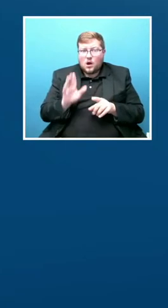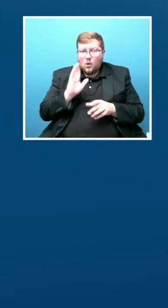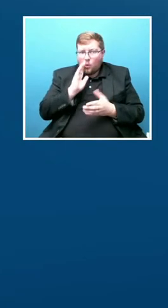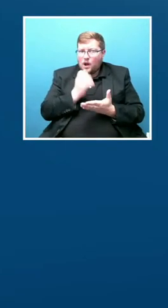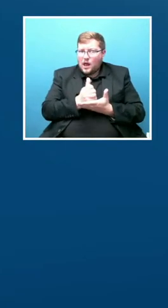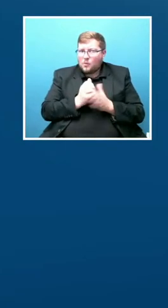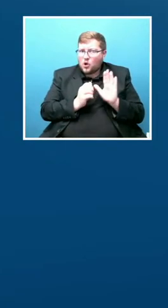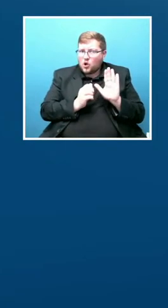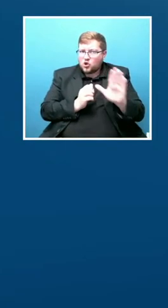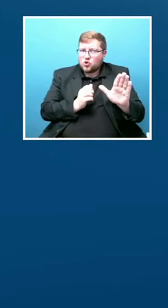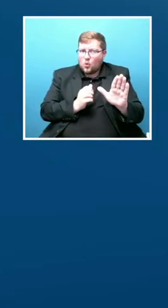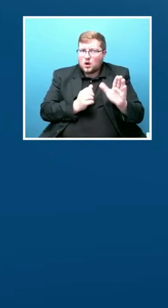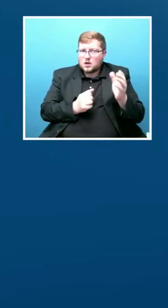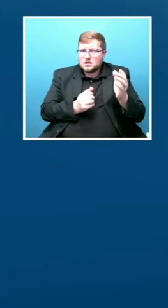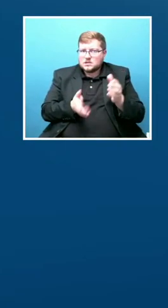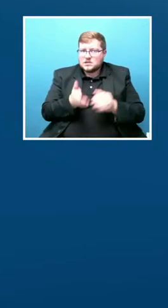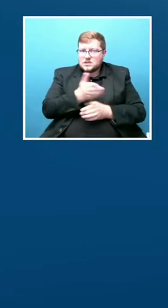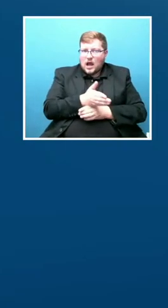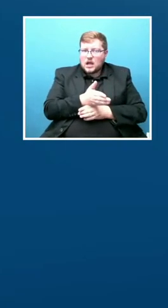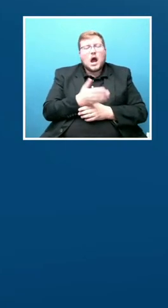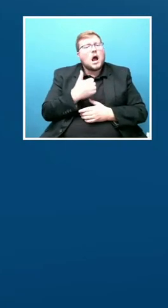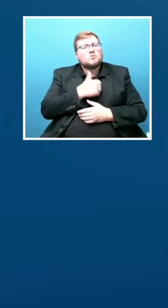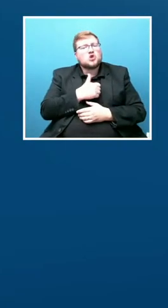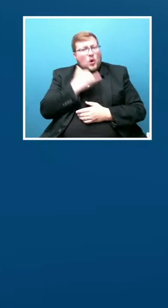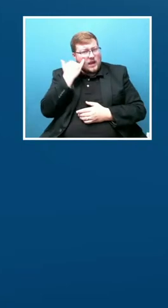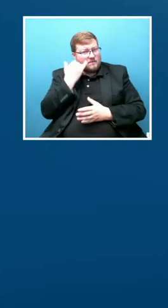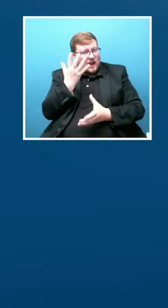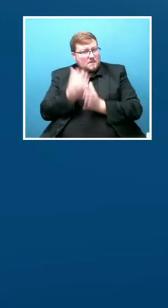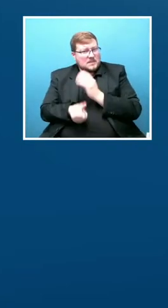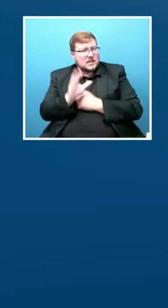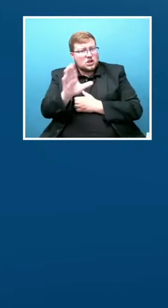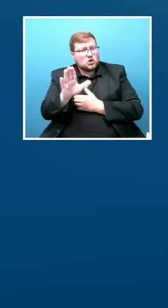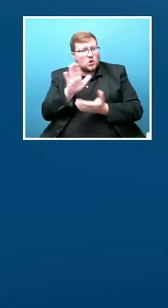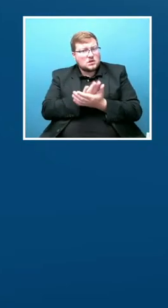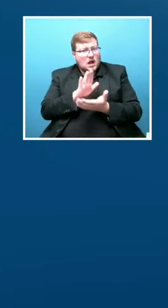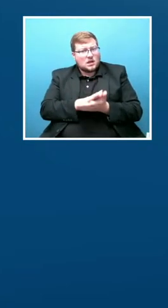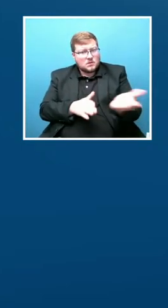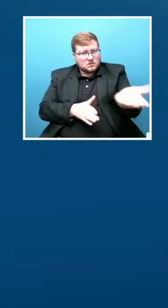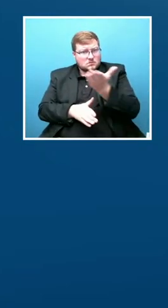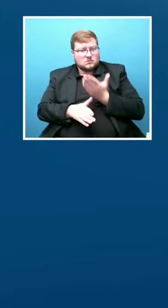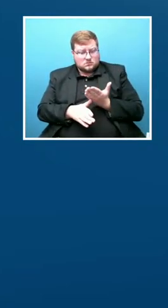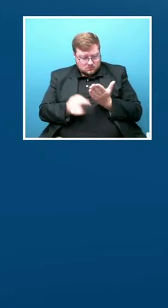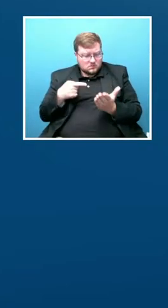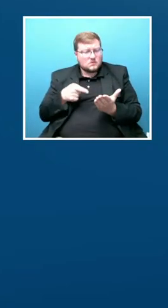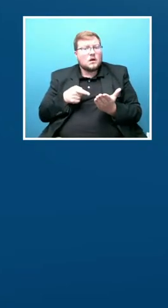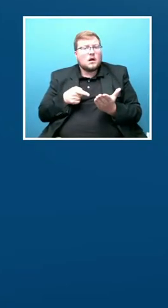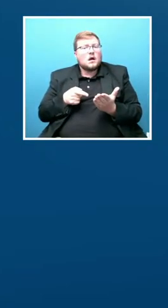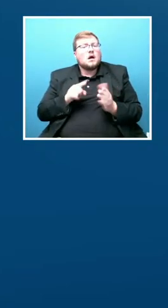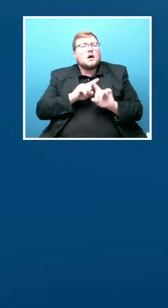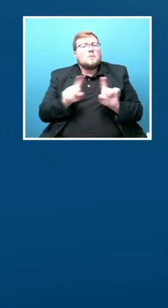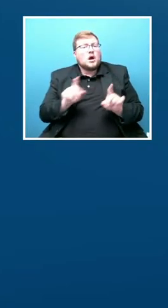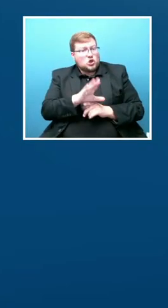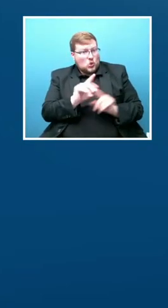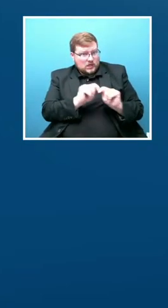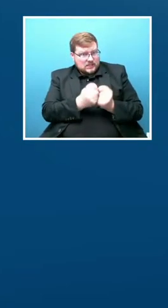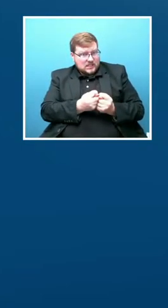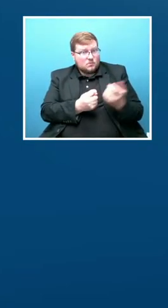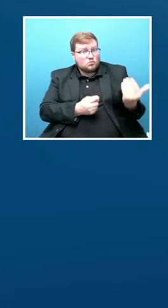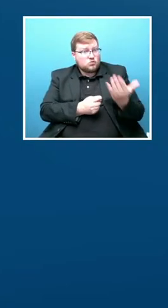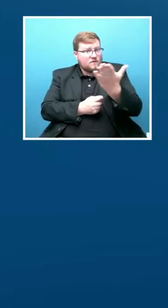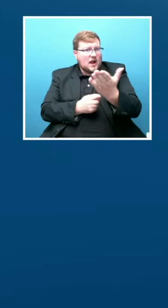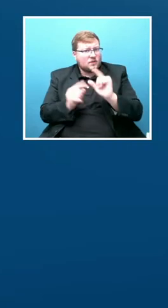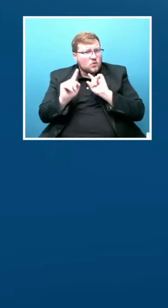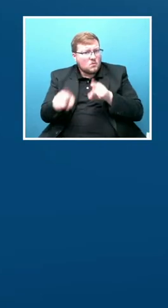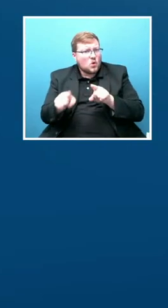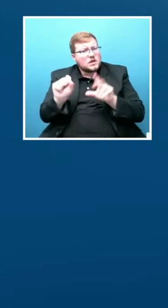argument. I apologize if I missed it in the documents that committee members received, But is your team able to provide this report to